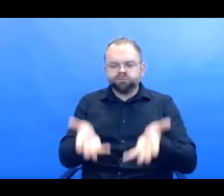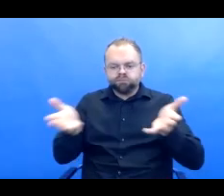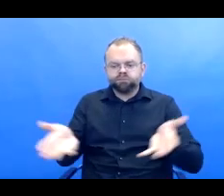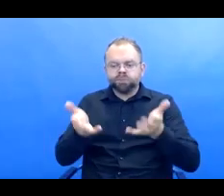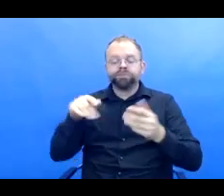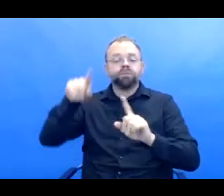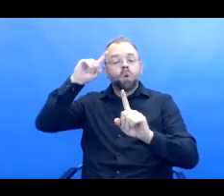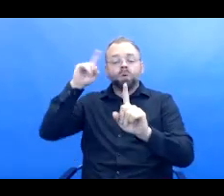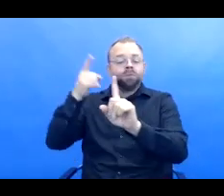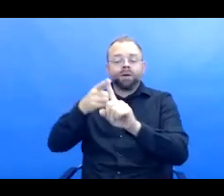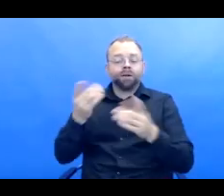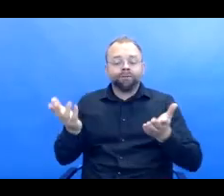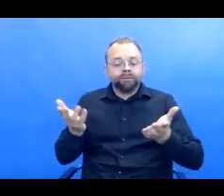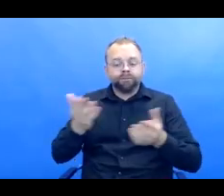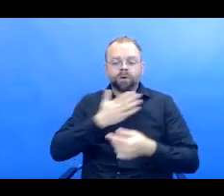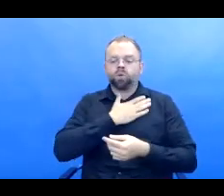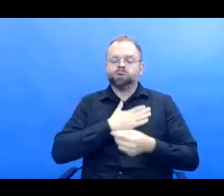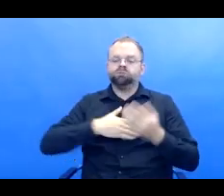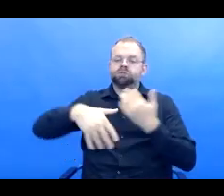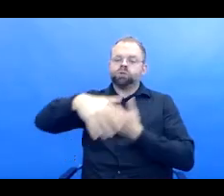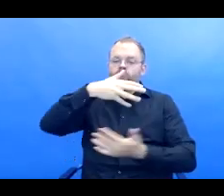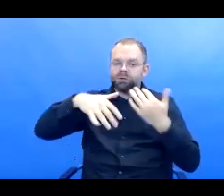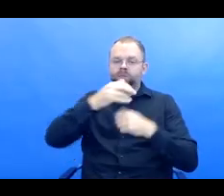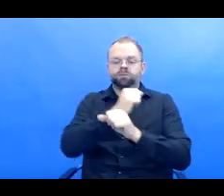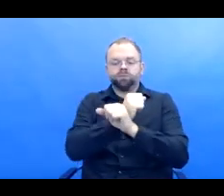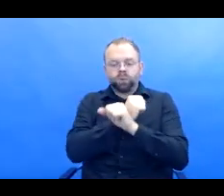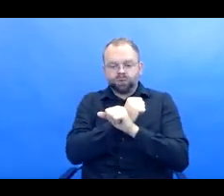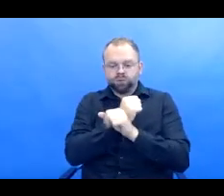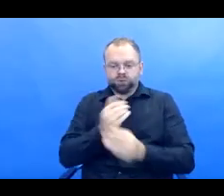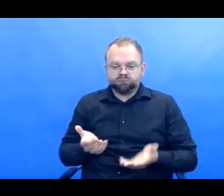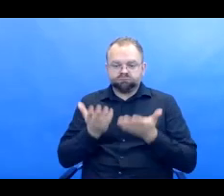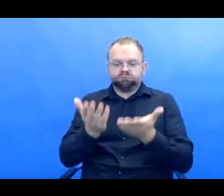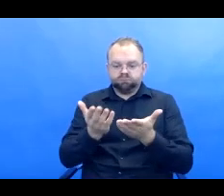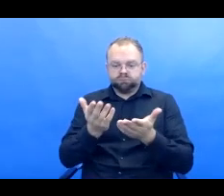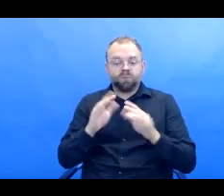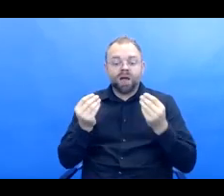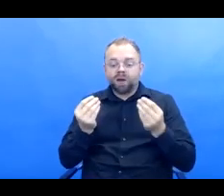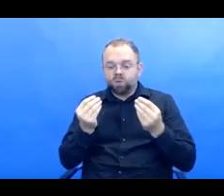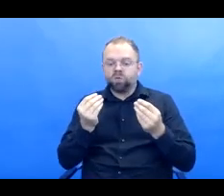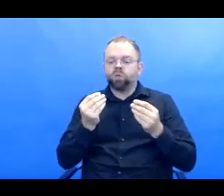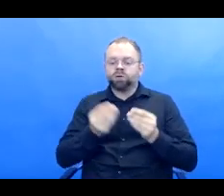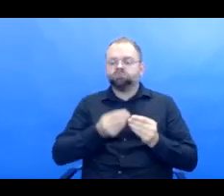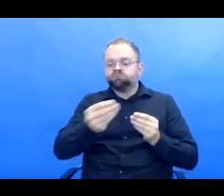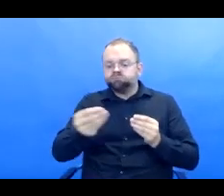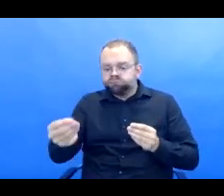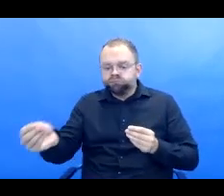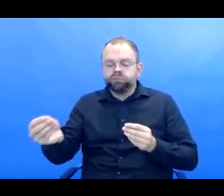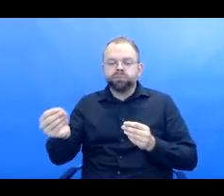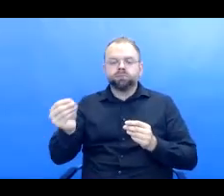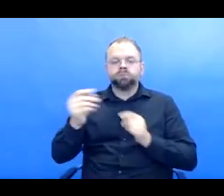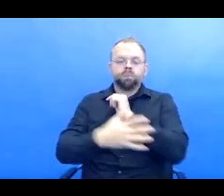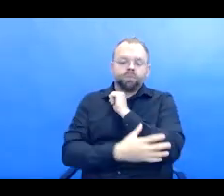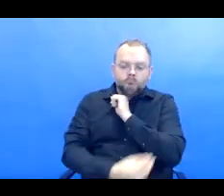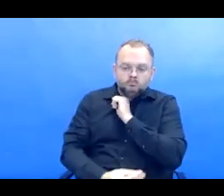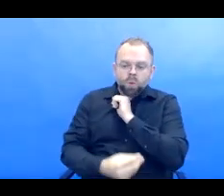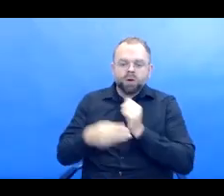the program has 3 cash transfer schemes, one for older persons, the other one for orphans